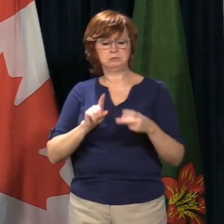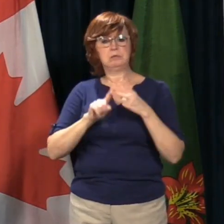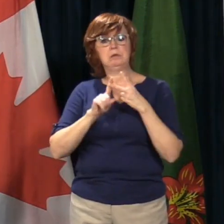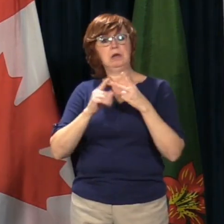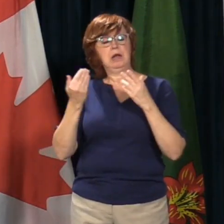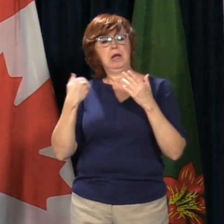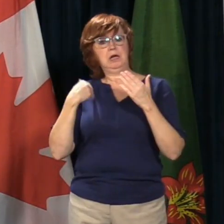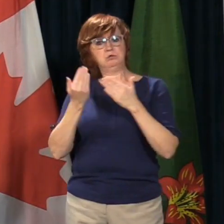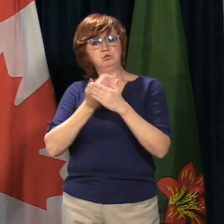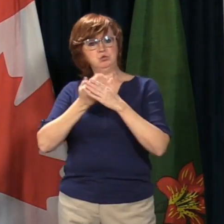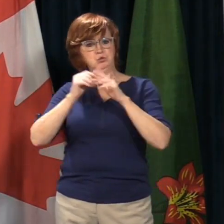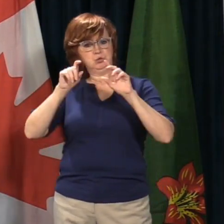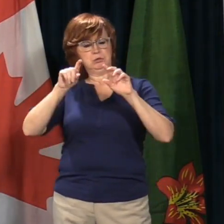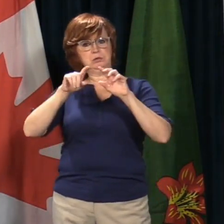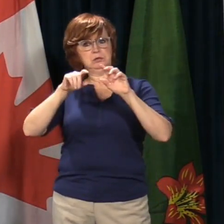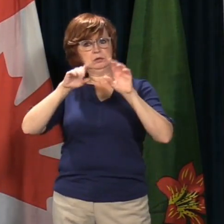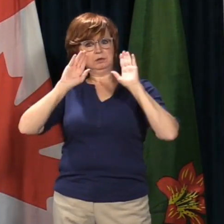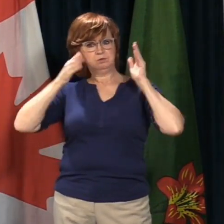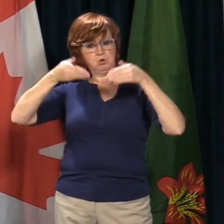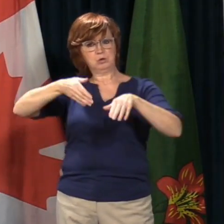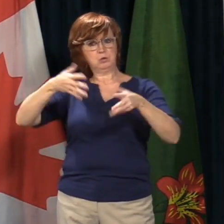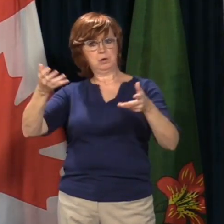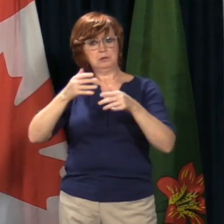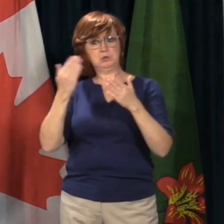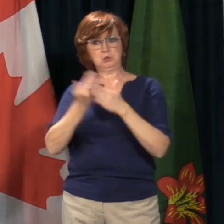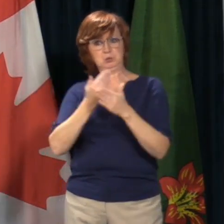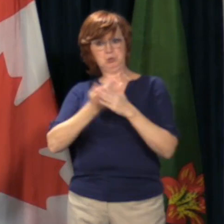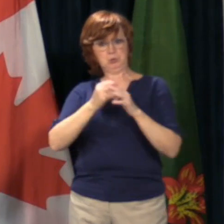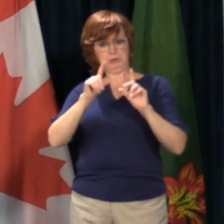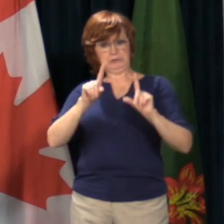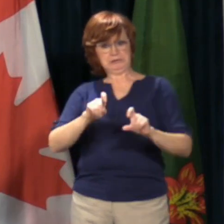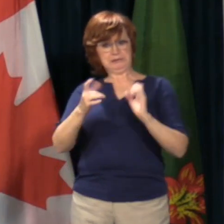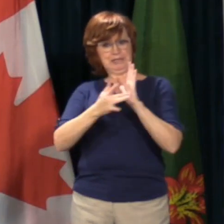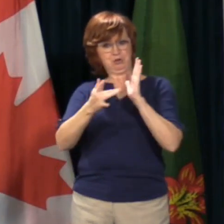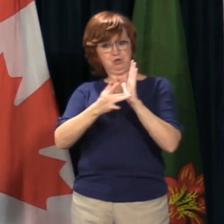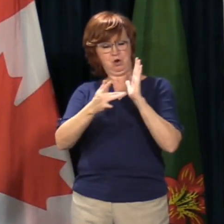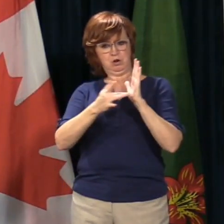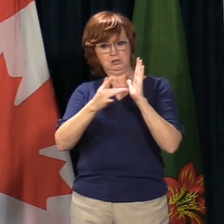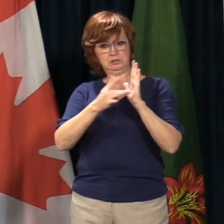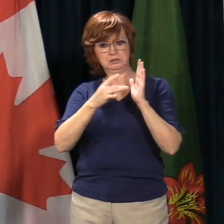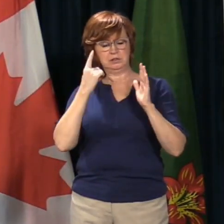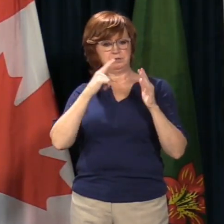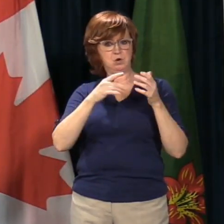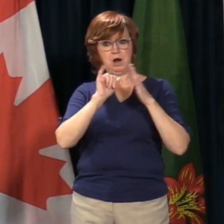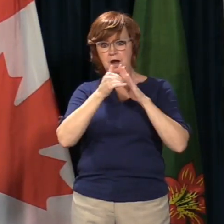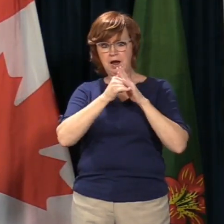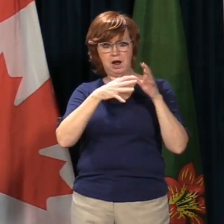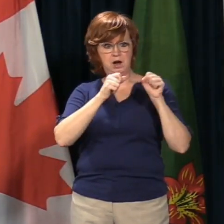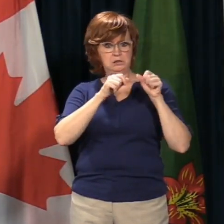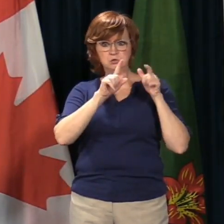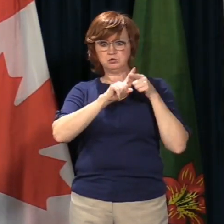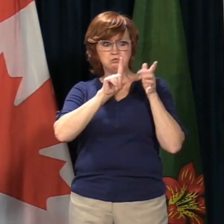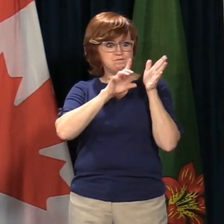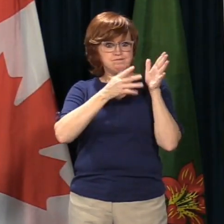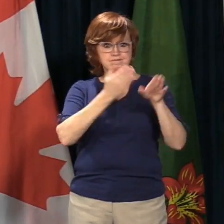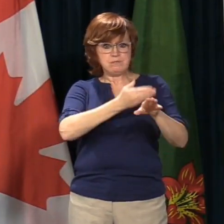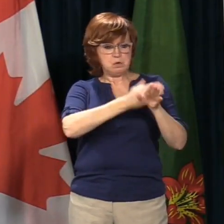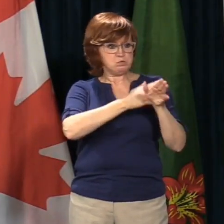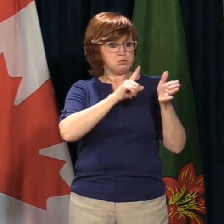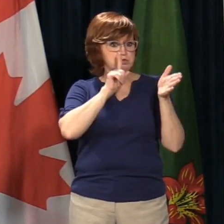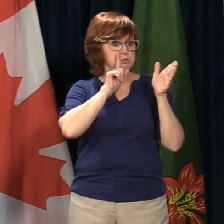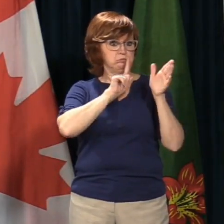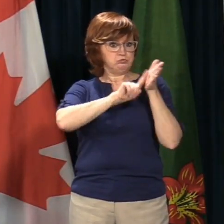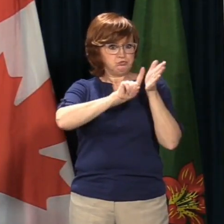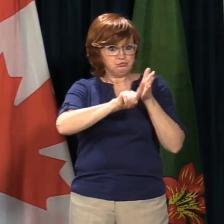testing new technologies that will enhance the speed of our contact tracing. We're exploring pilot projects with new technology